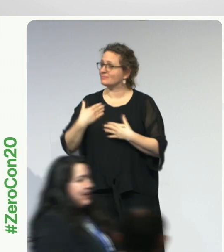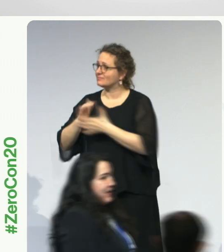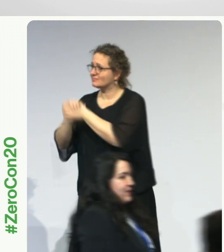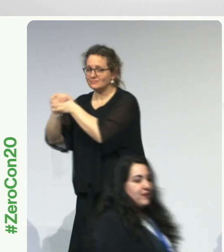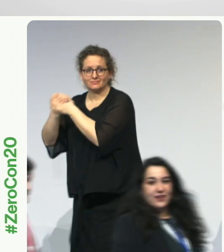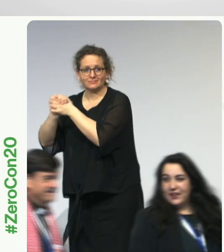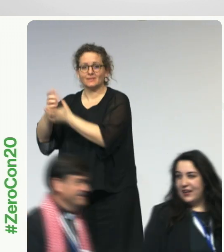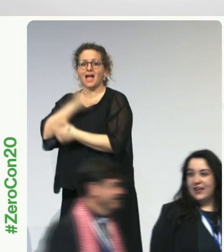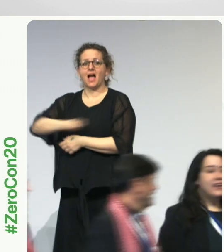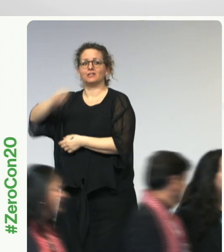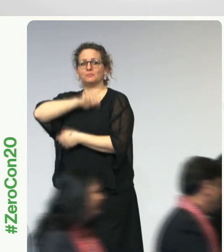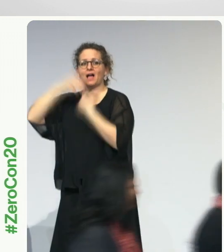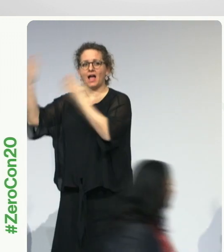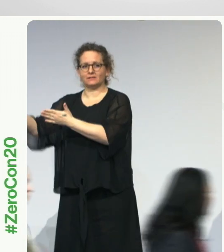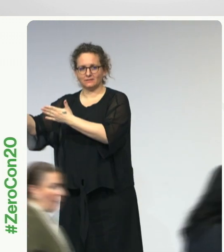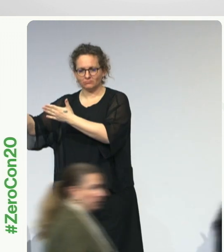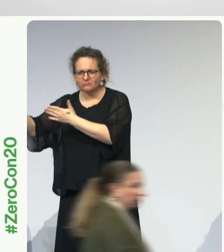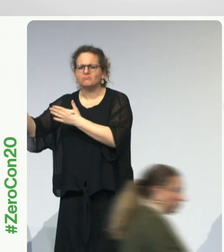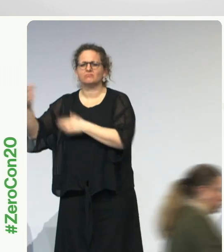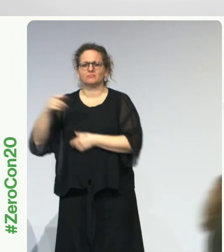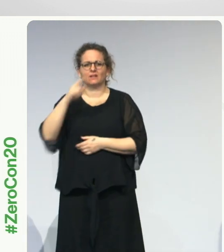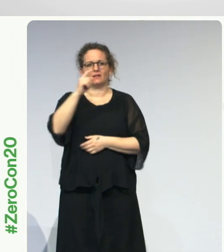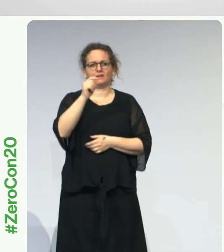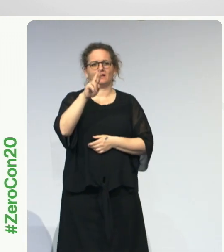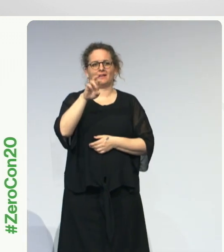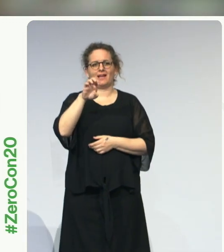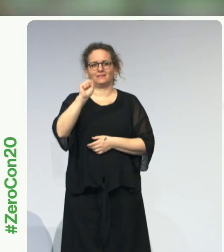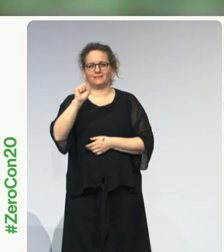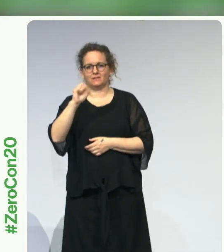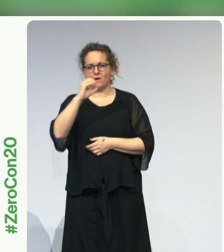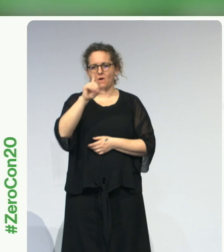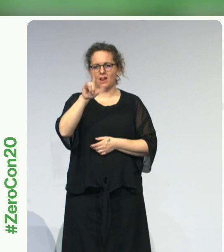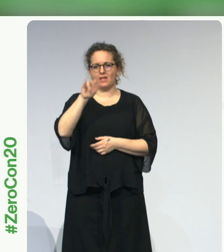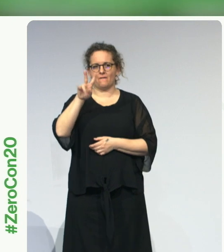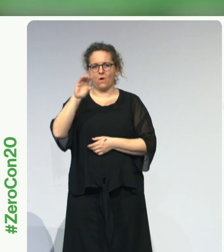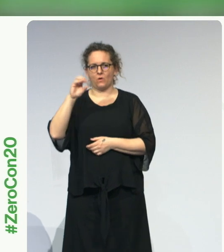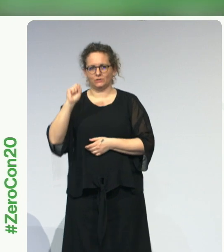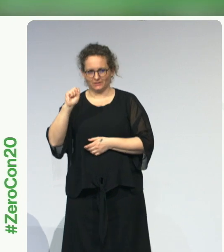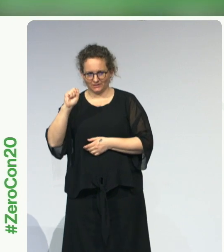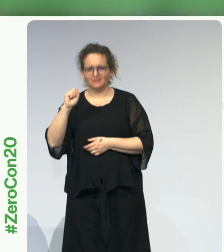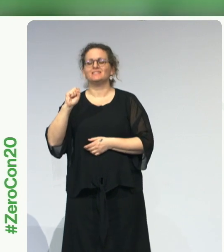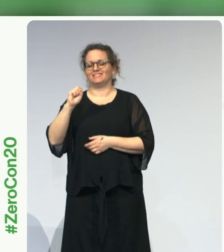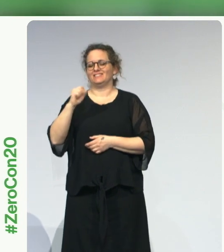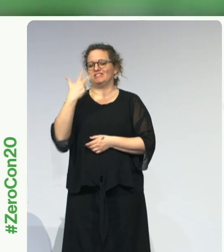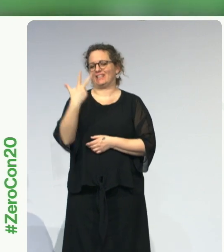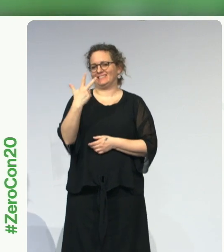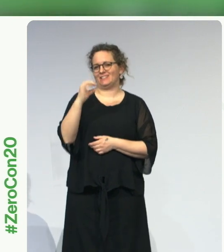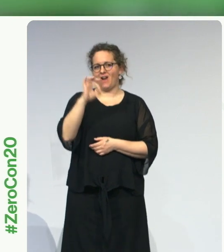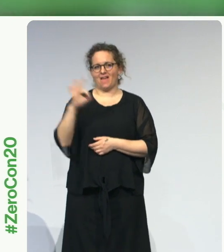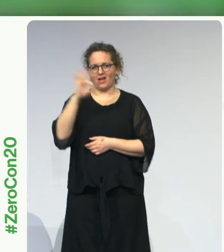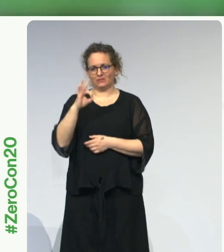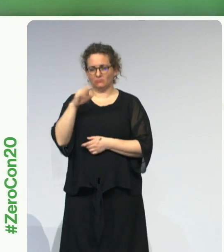Congratulations to Fundación Dales de la Palabra from Spain for their Tres Olivos School The school in Madrid offers